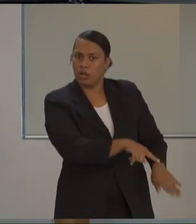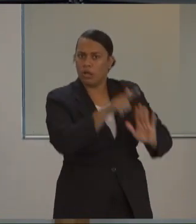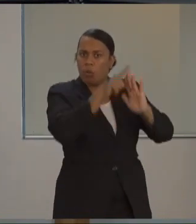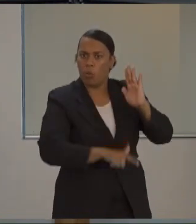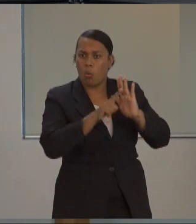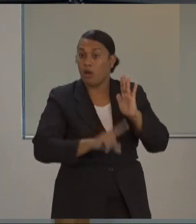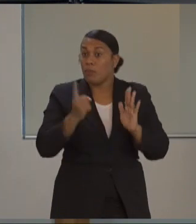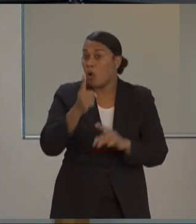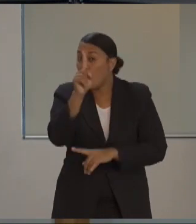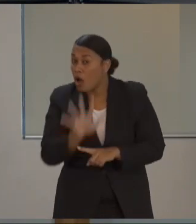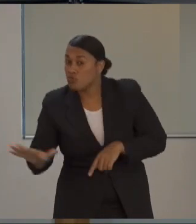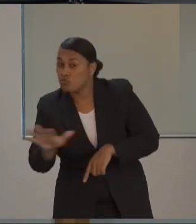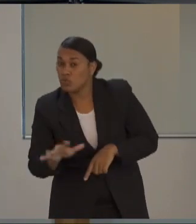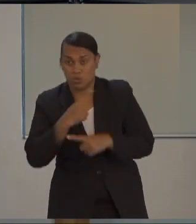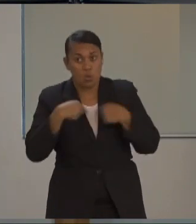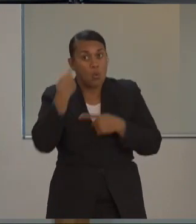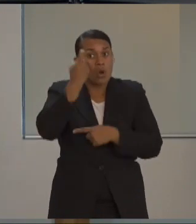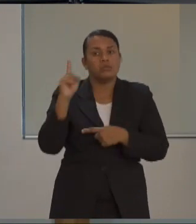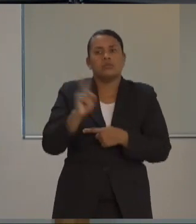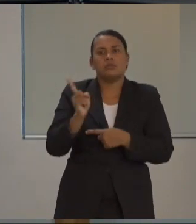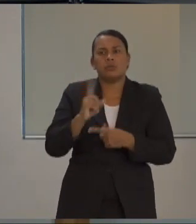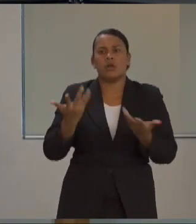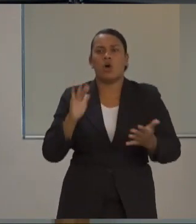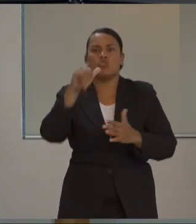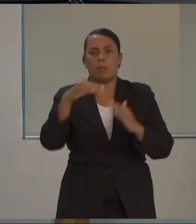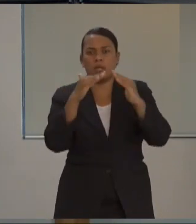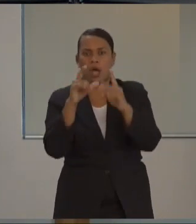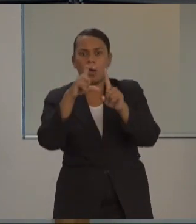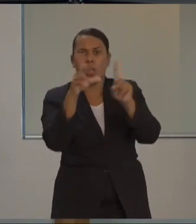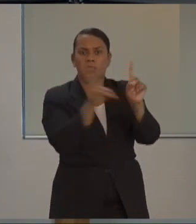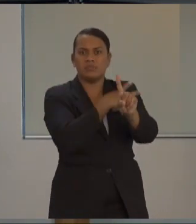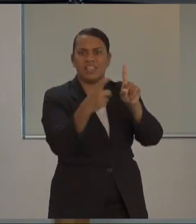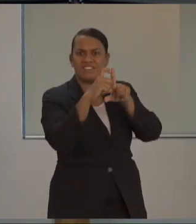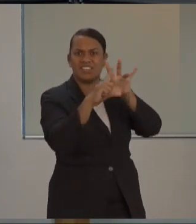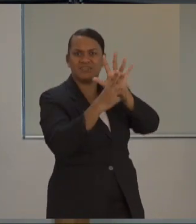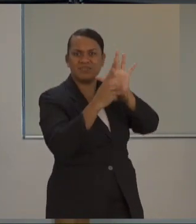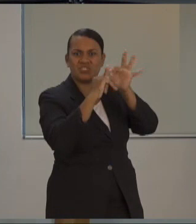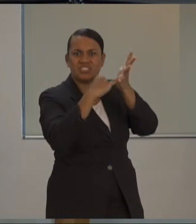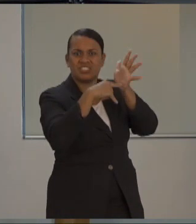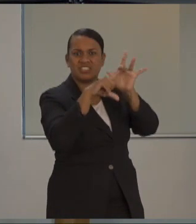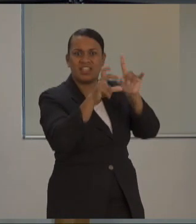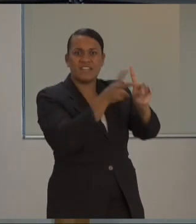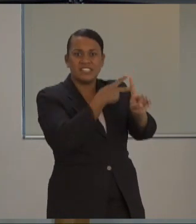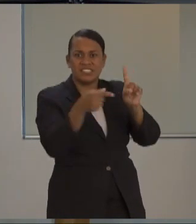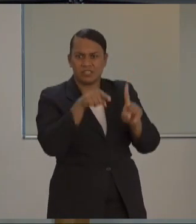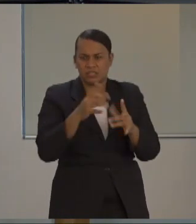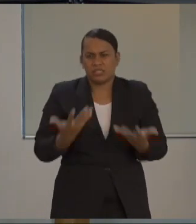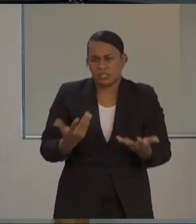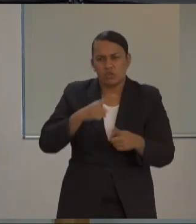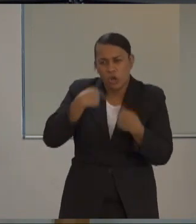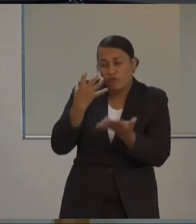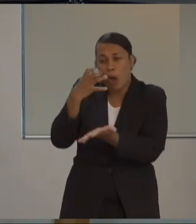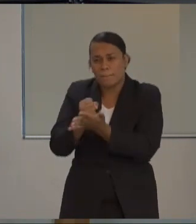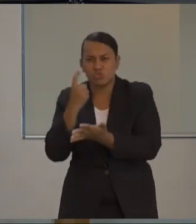about, domestic violence, that has increased, and we're just trying to confirm the exact percentage of that before we make that